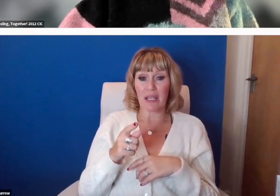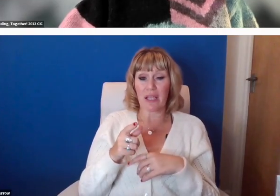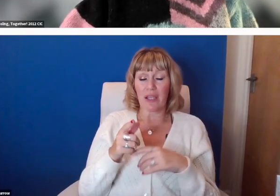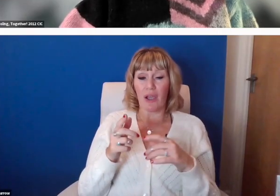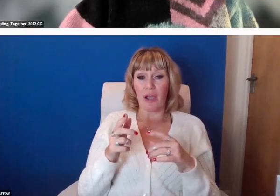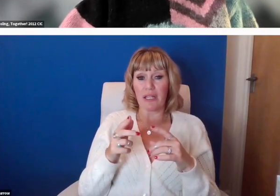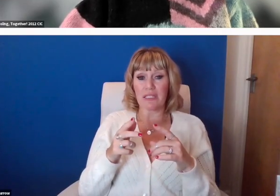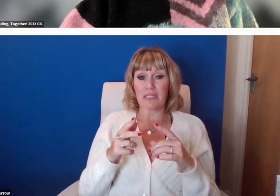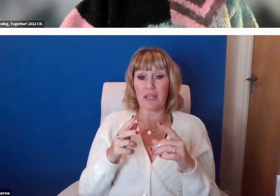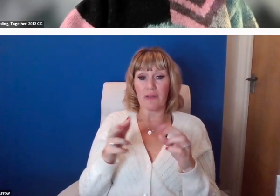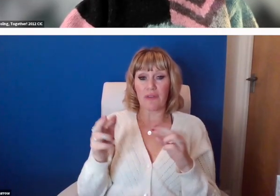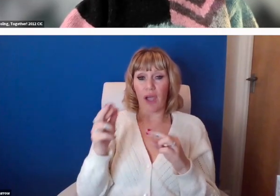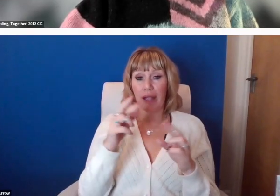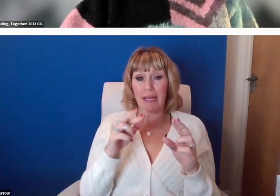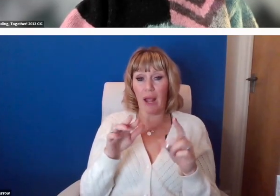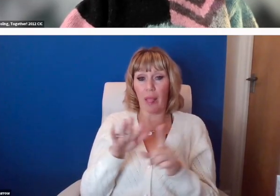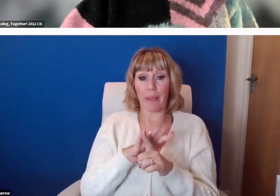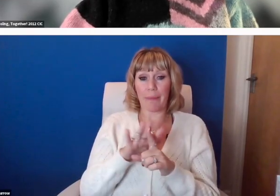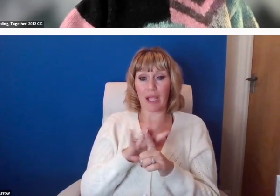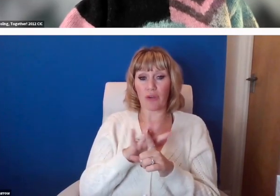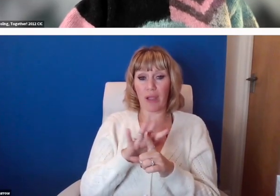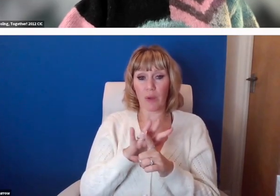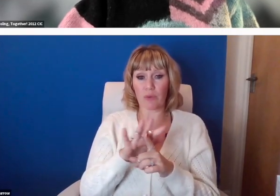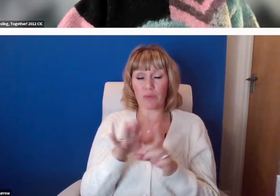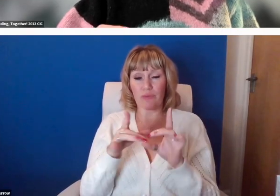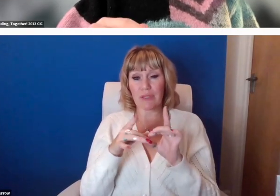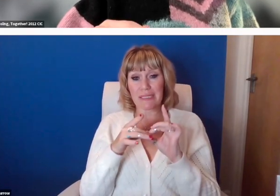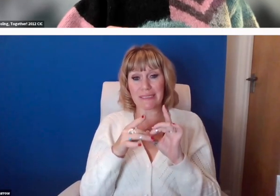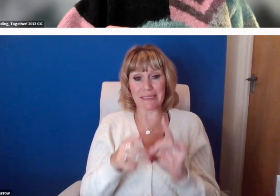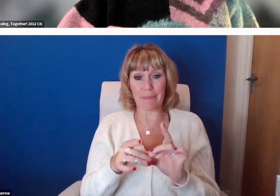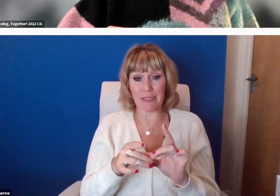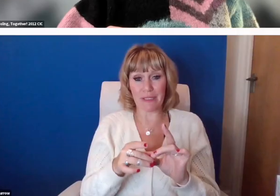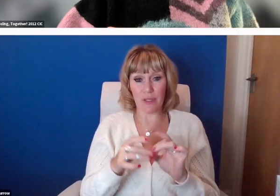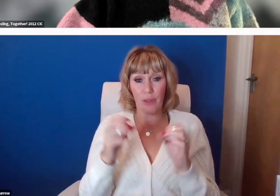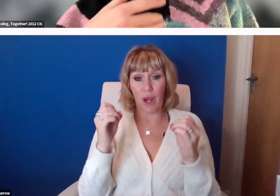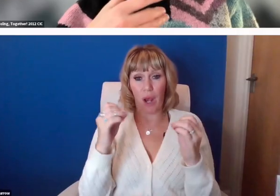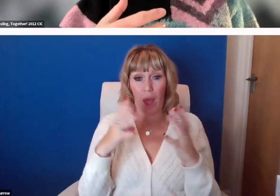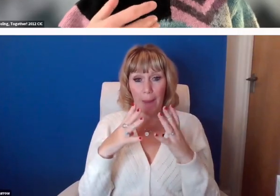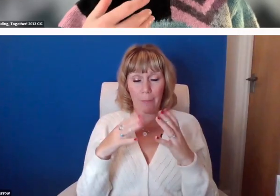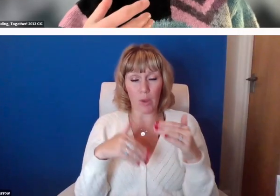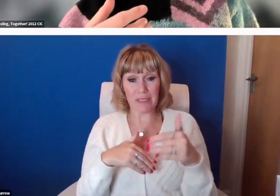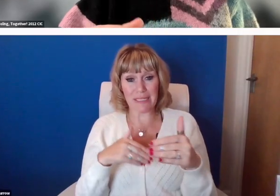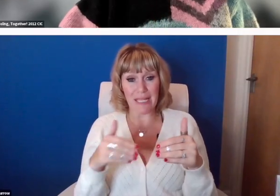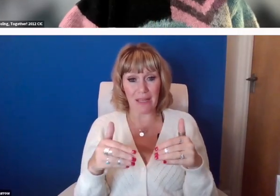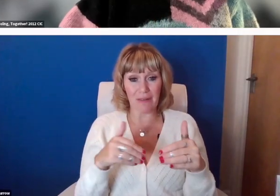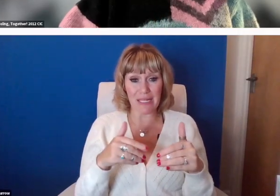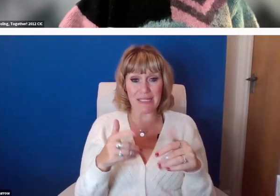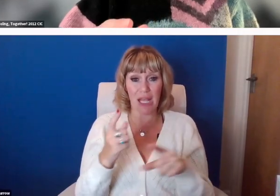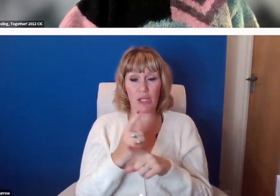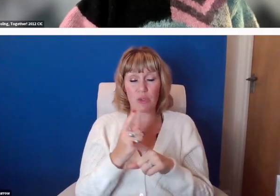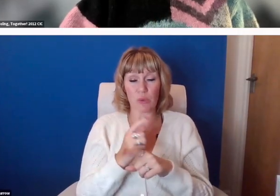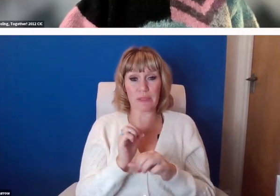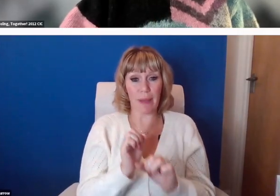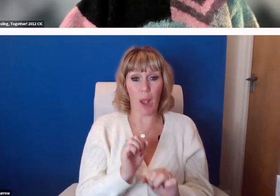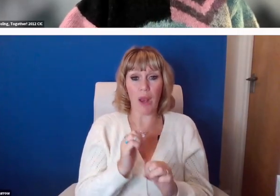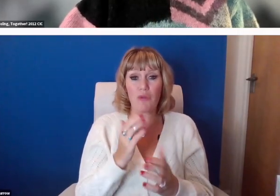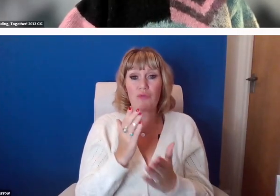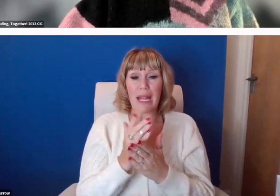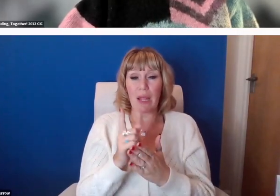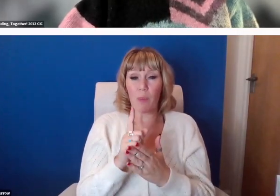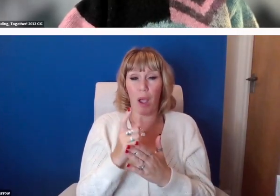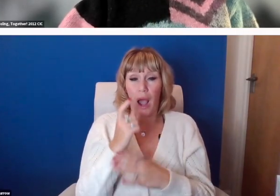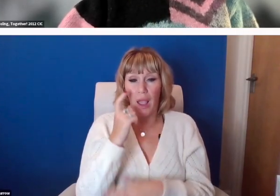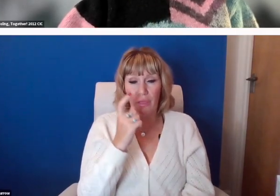to 4, the Lightbox series that I talked about. But what I realized later was that it was really responding